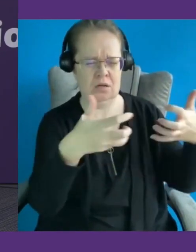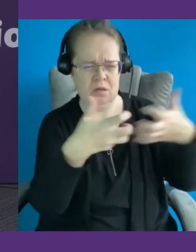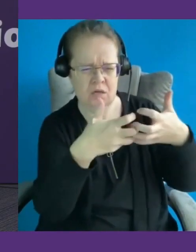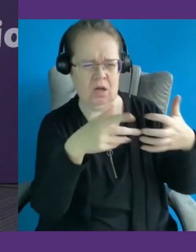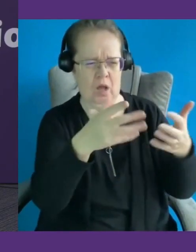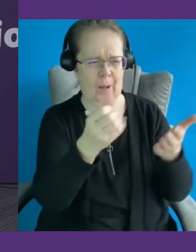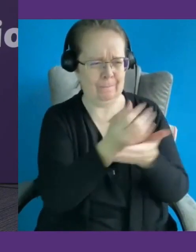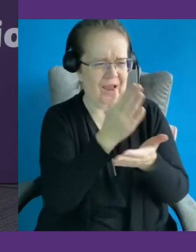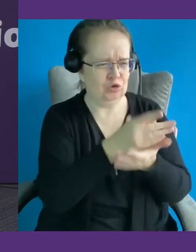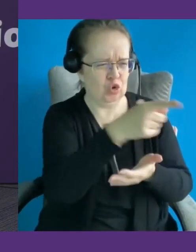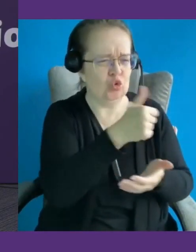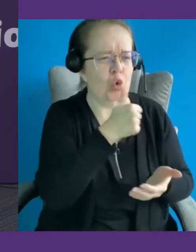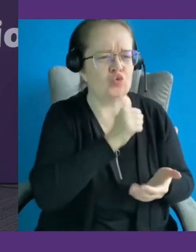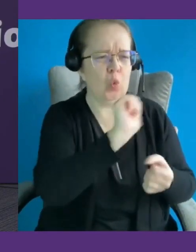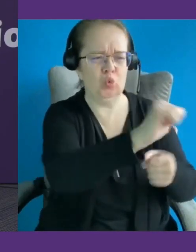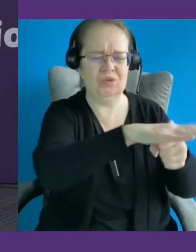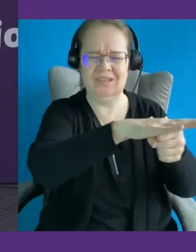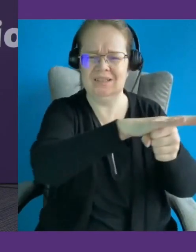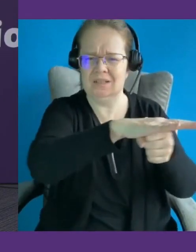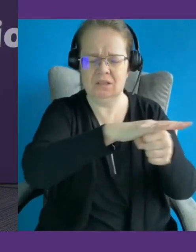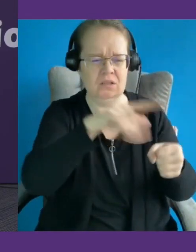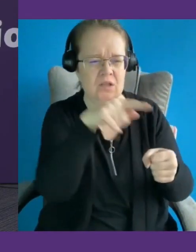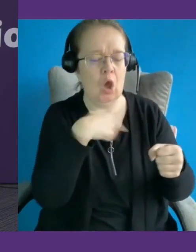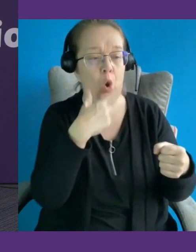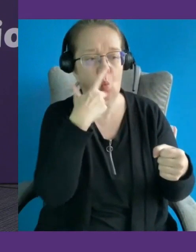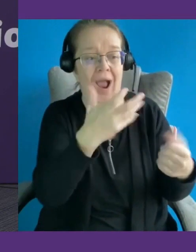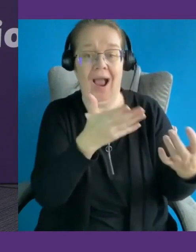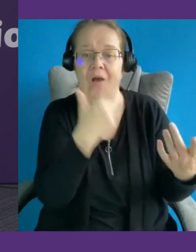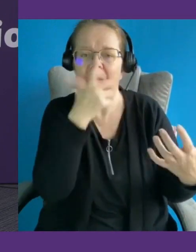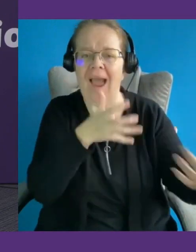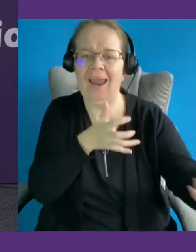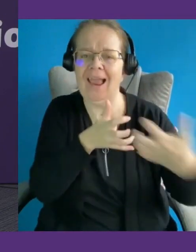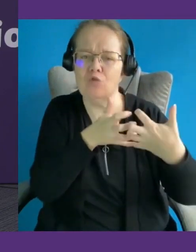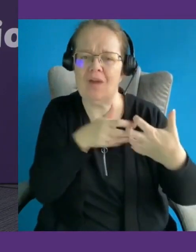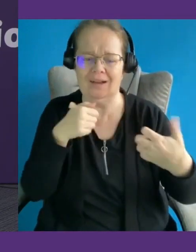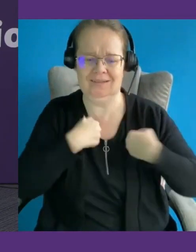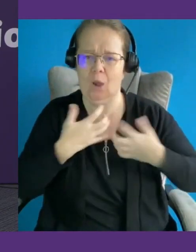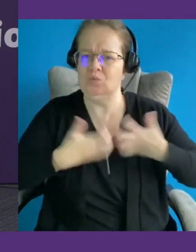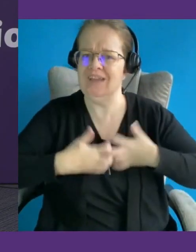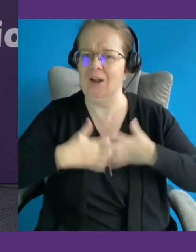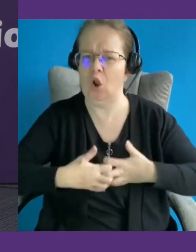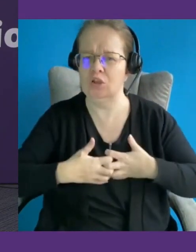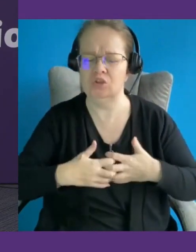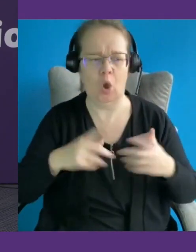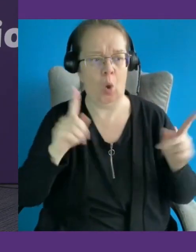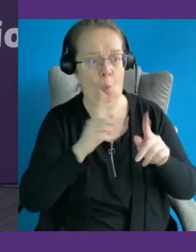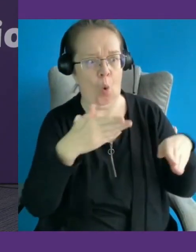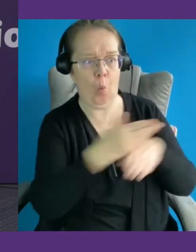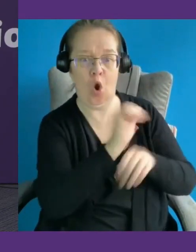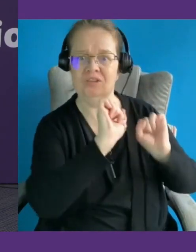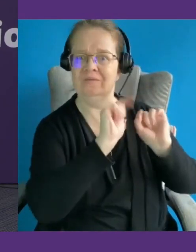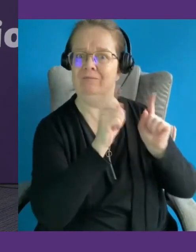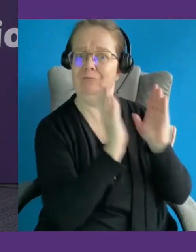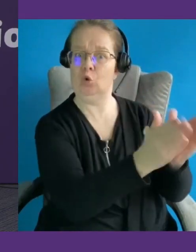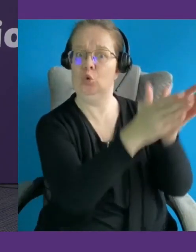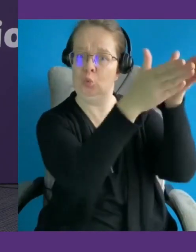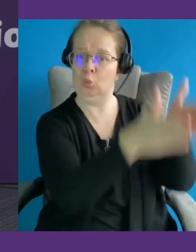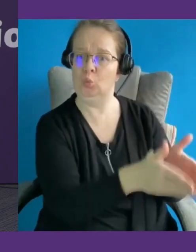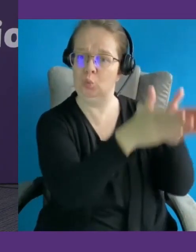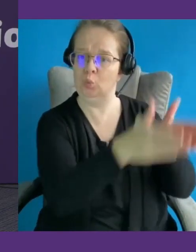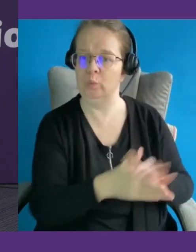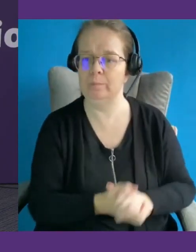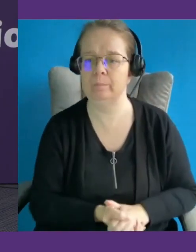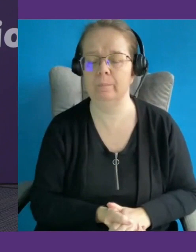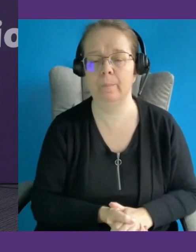use case is, you have a way to be able to interact with that technology in what works best for you. Yeah. And so the